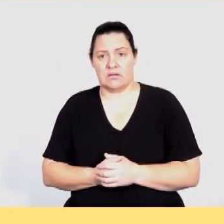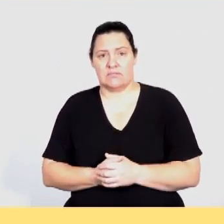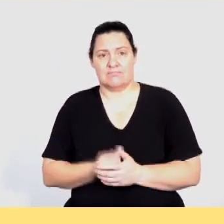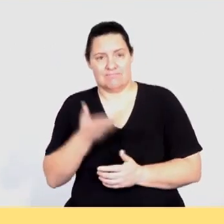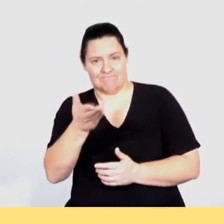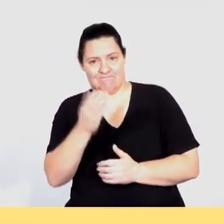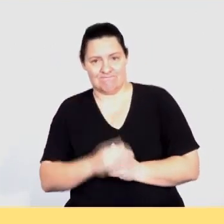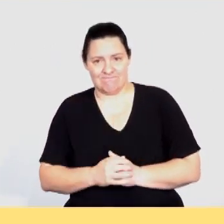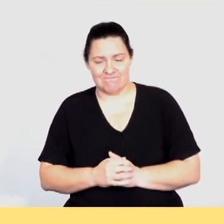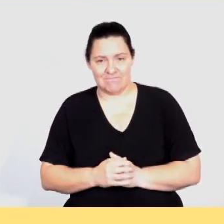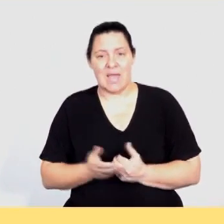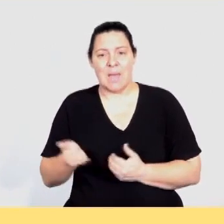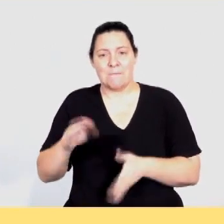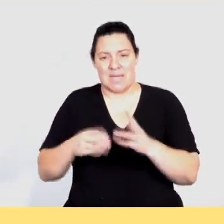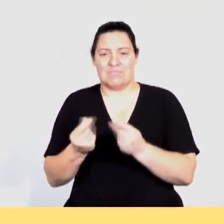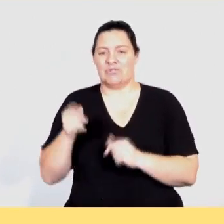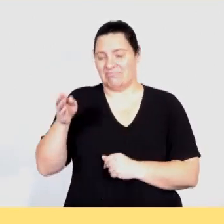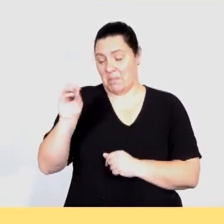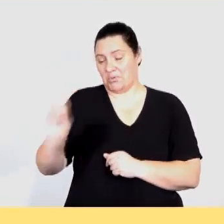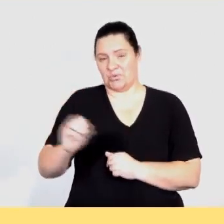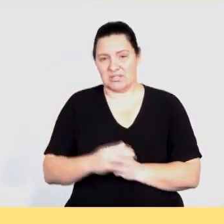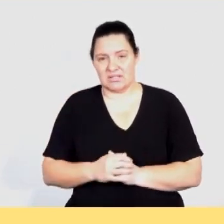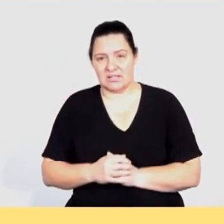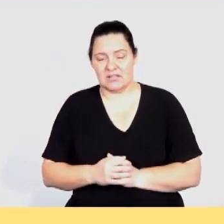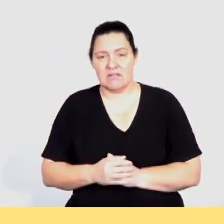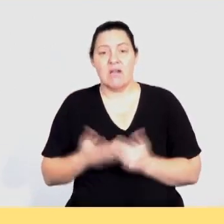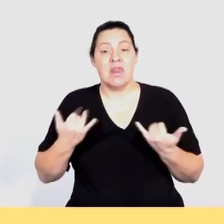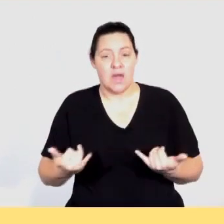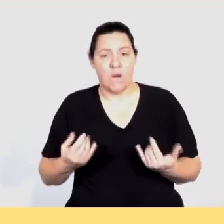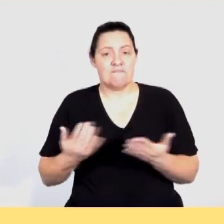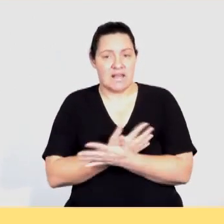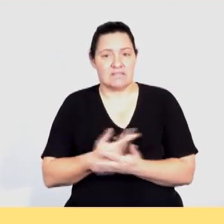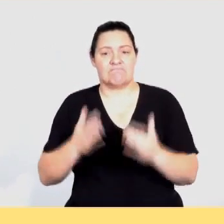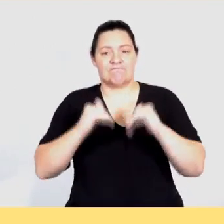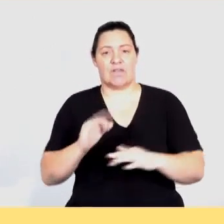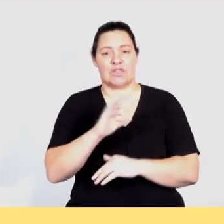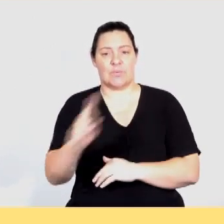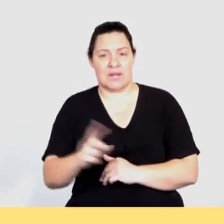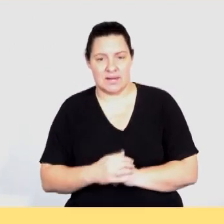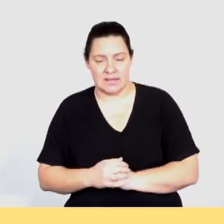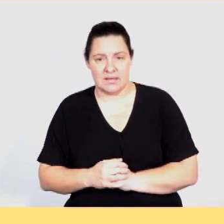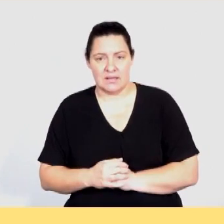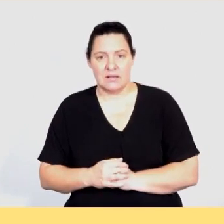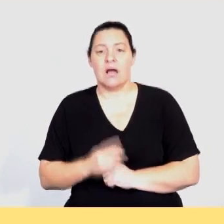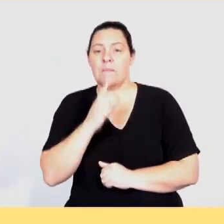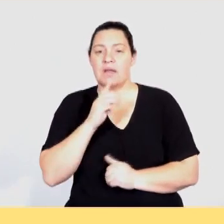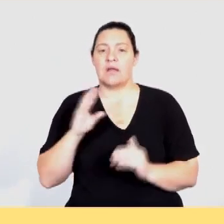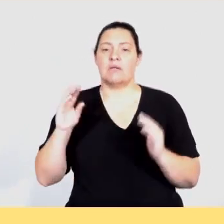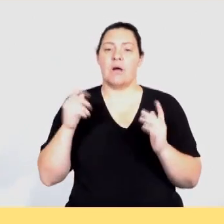materials. Like that. Packing materials. Let's quickly go now to the 31st. And it